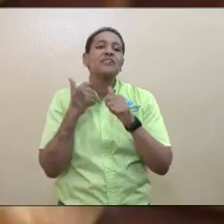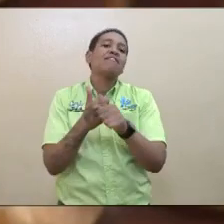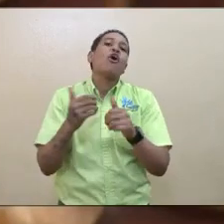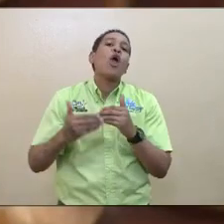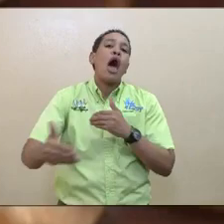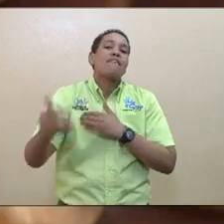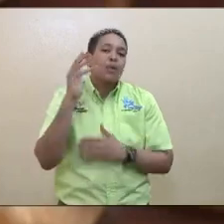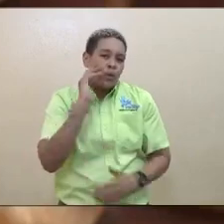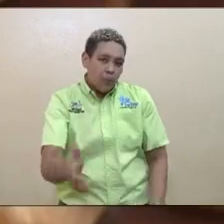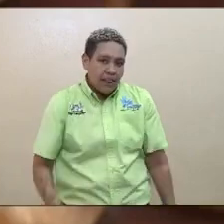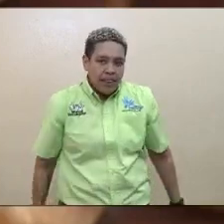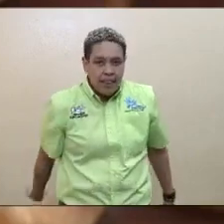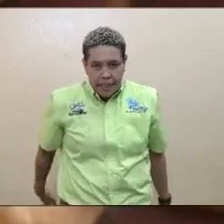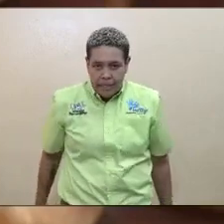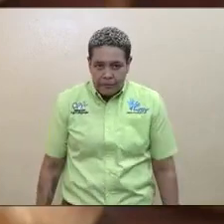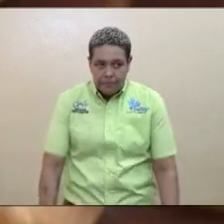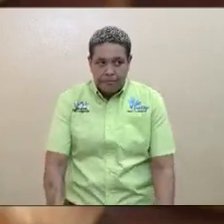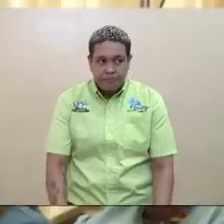thereafter.